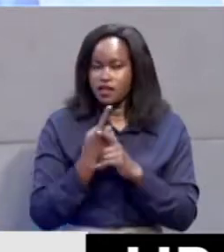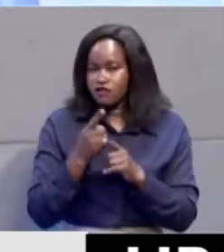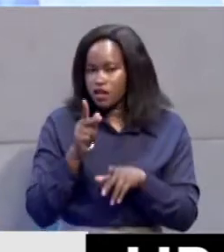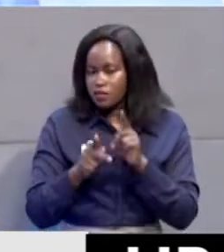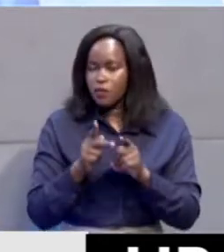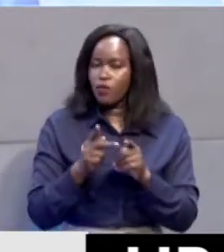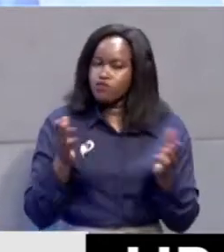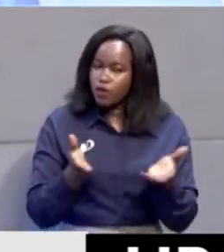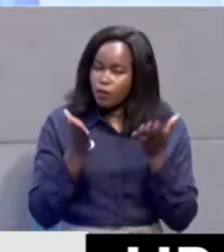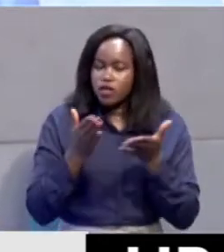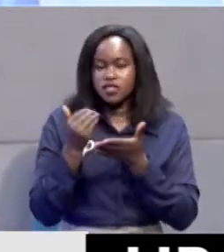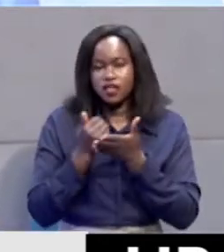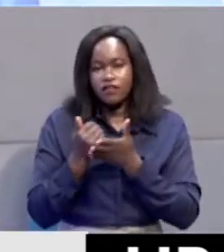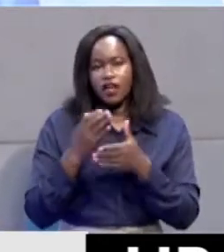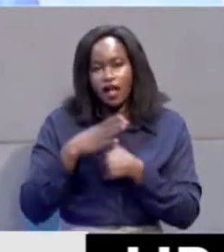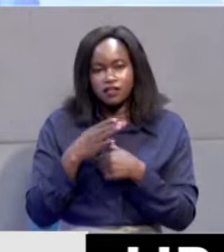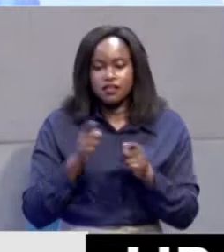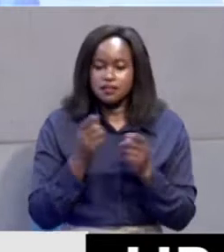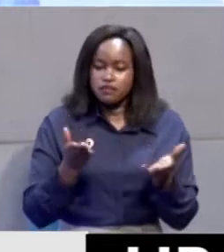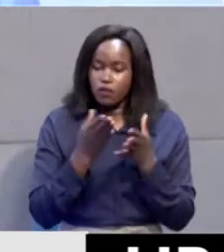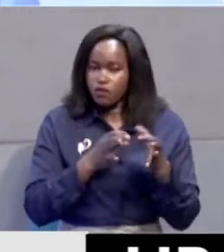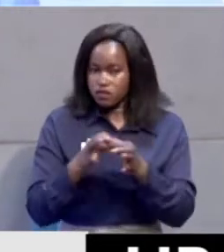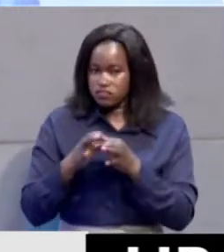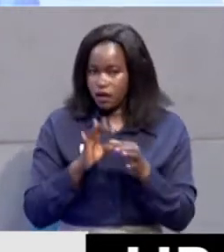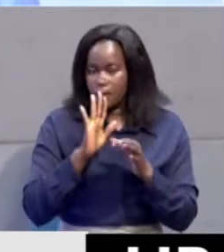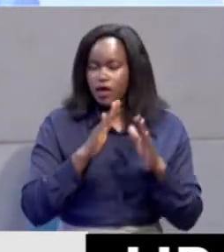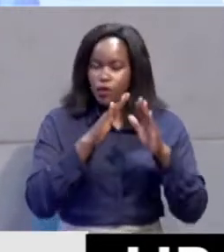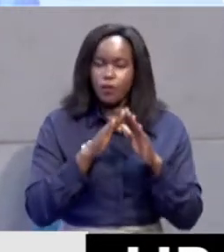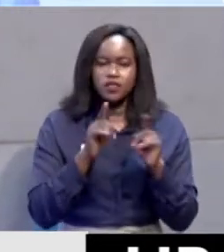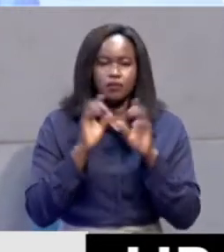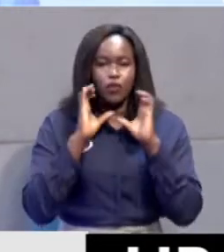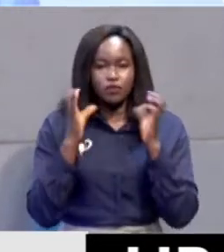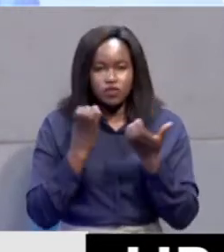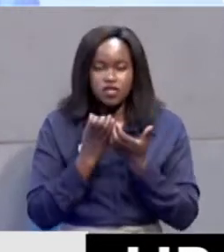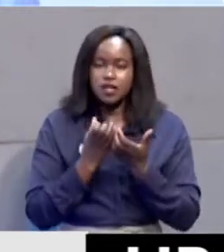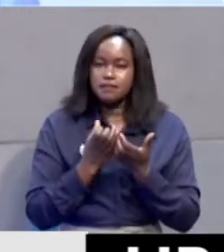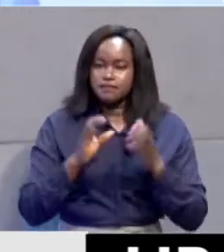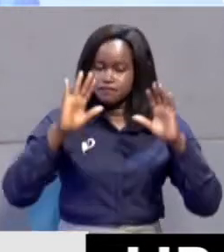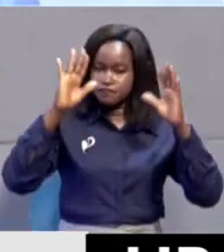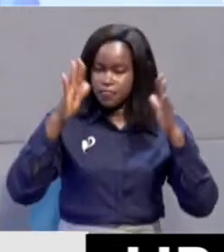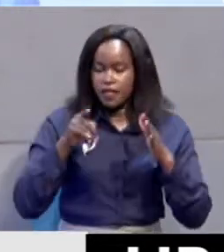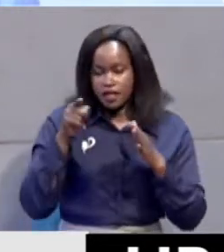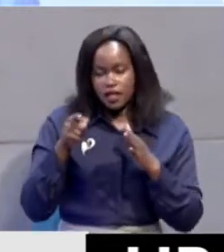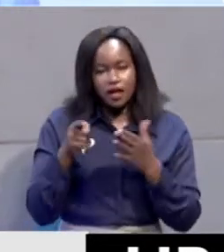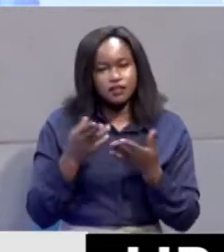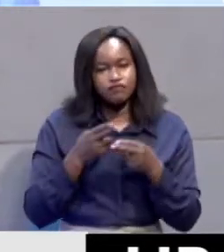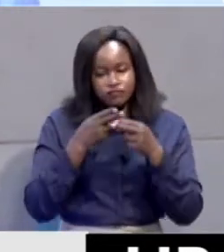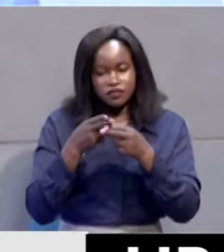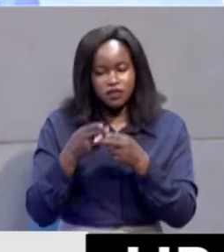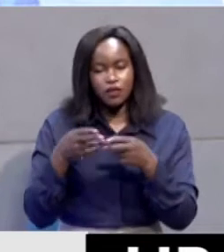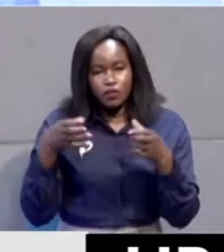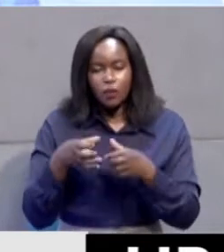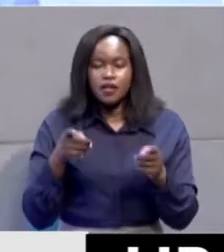and increased harmony in their households and communities. The women applauded Let's Say Go Microfinance for the